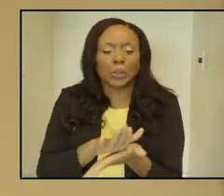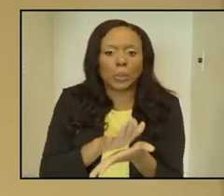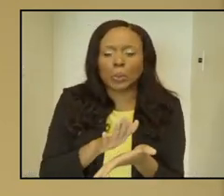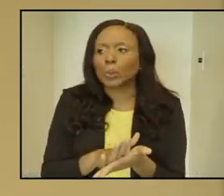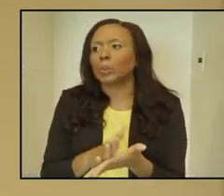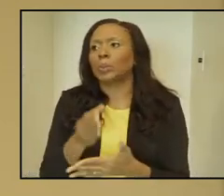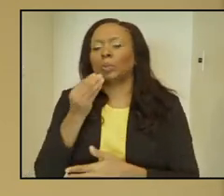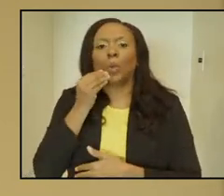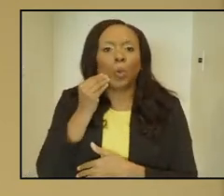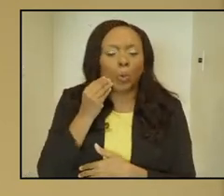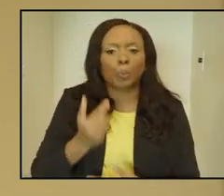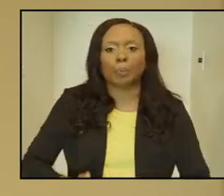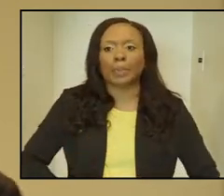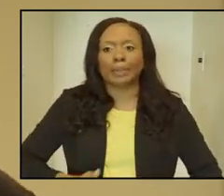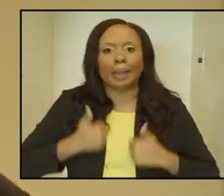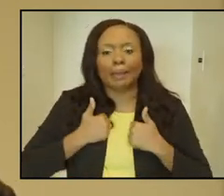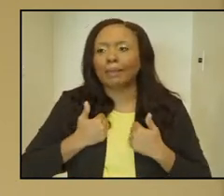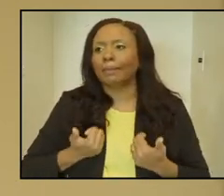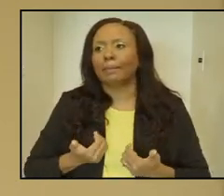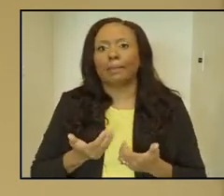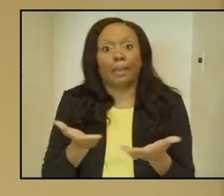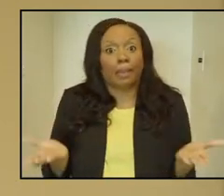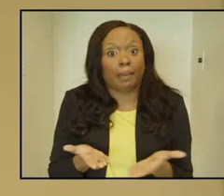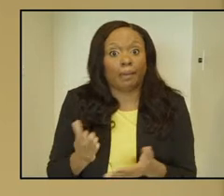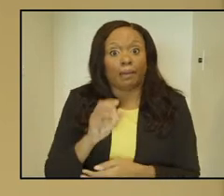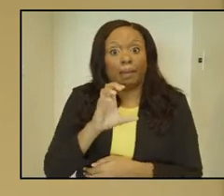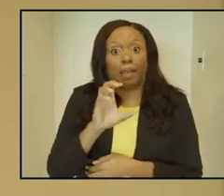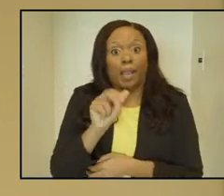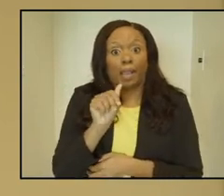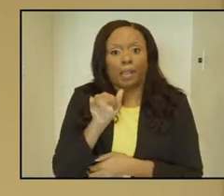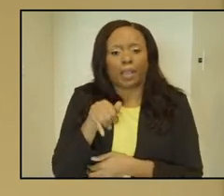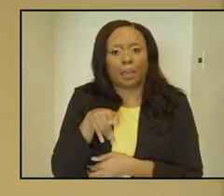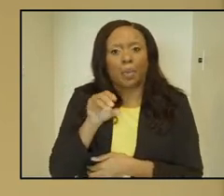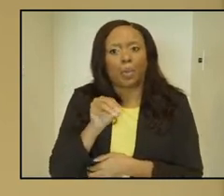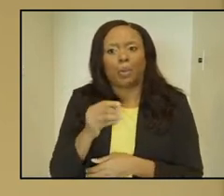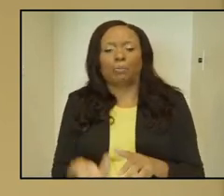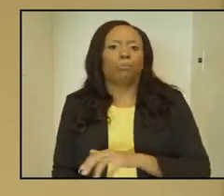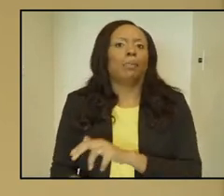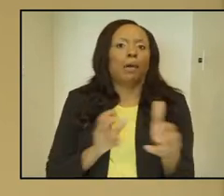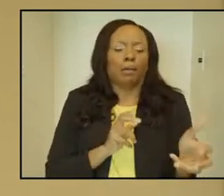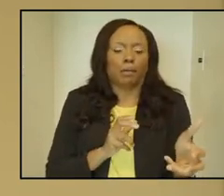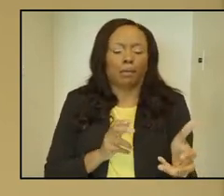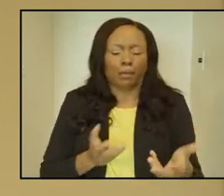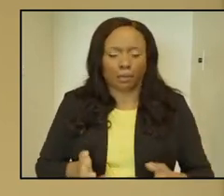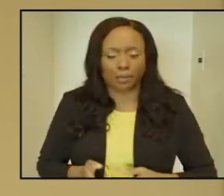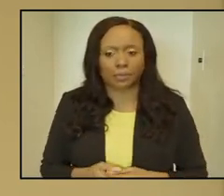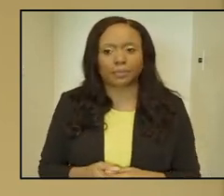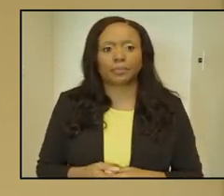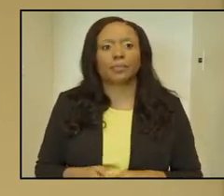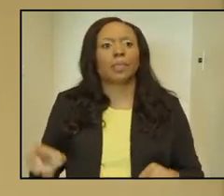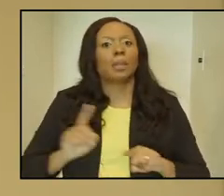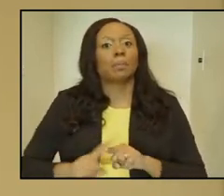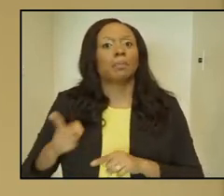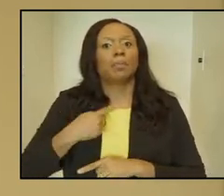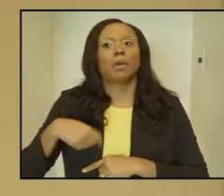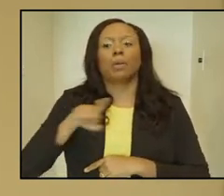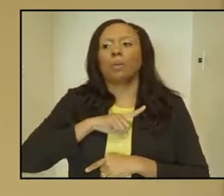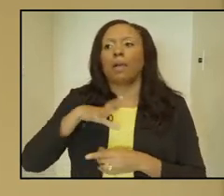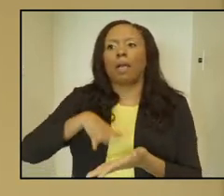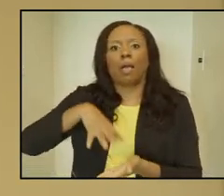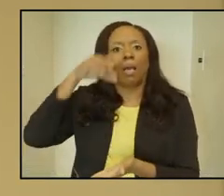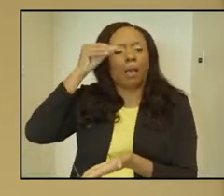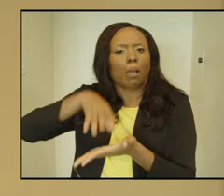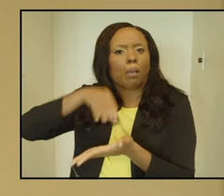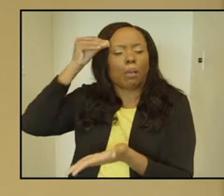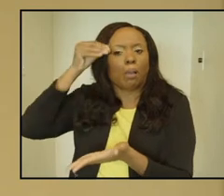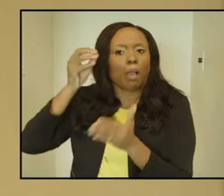lives, and of course, right here at CAIPO as well. However, we've also seen a year and a half of learning to adjust and to